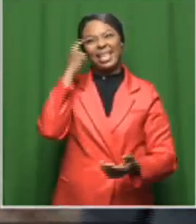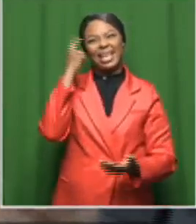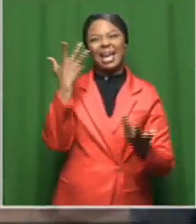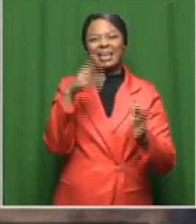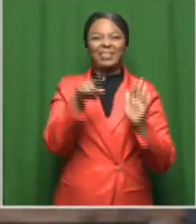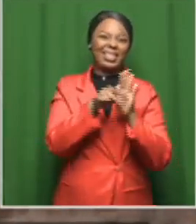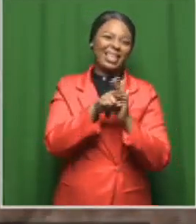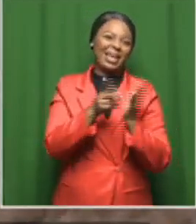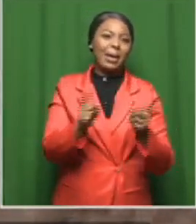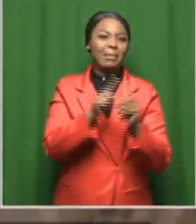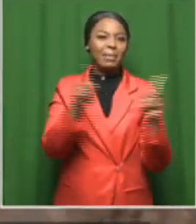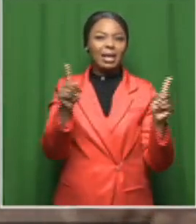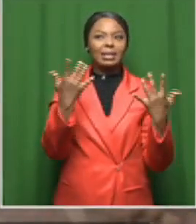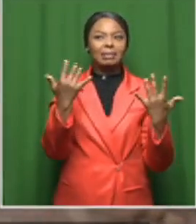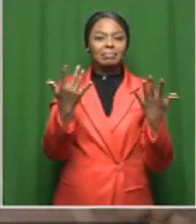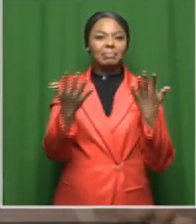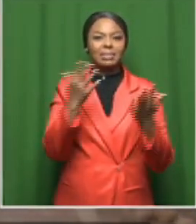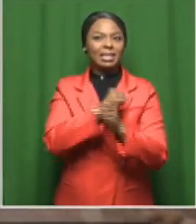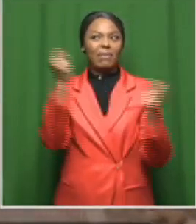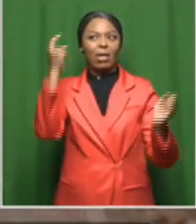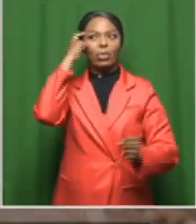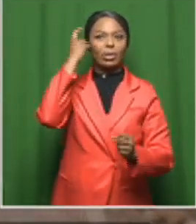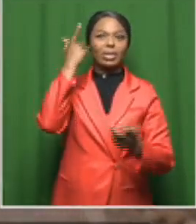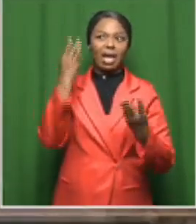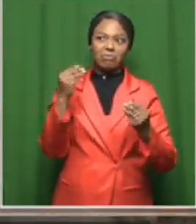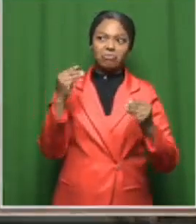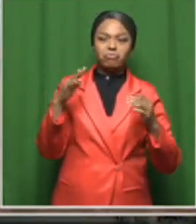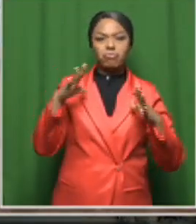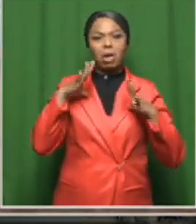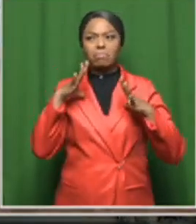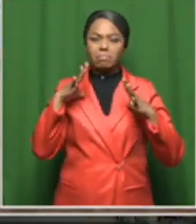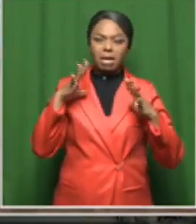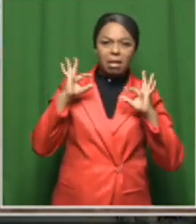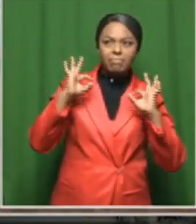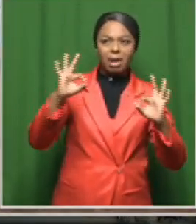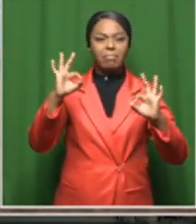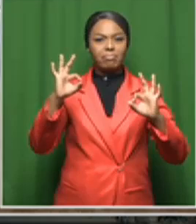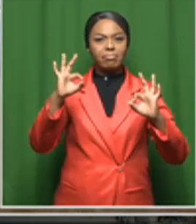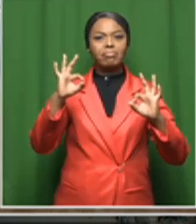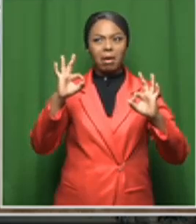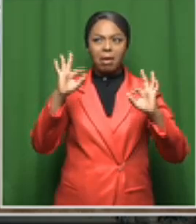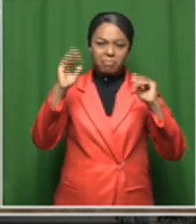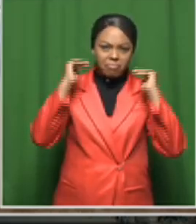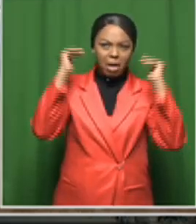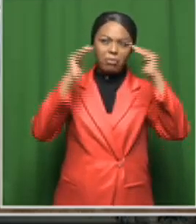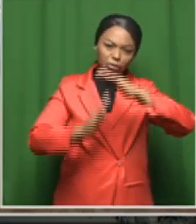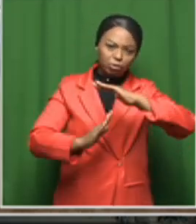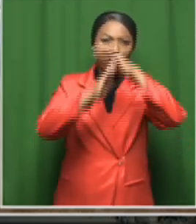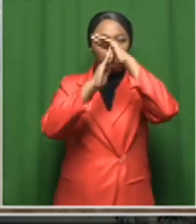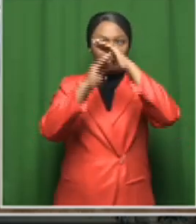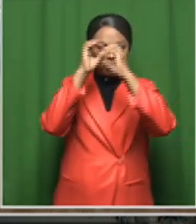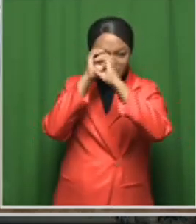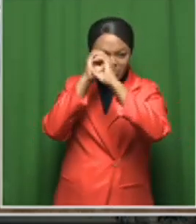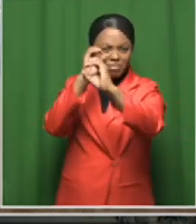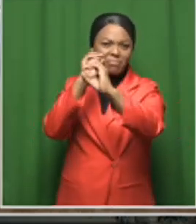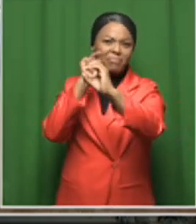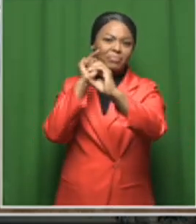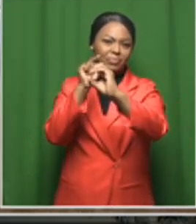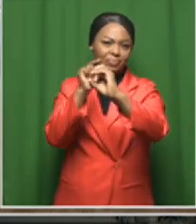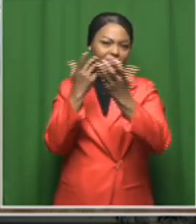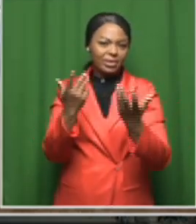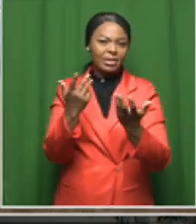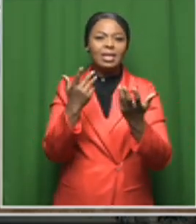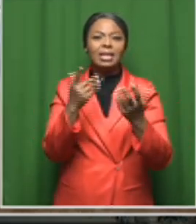advanced telescope or science project be based here. And not only just be based here, but have actually South Africans